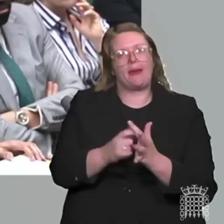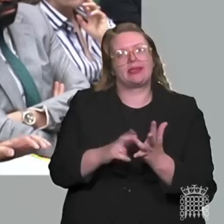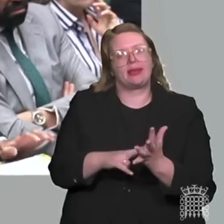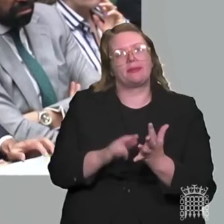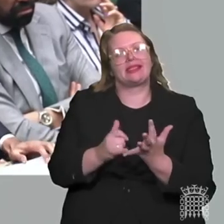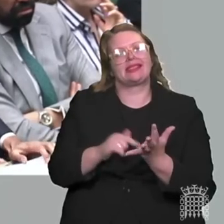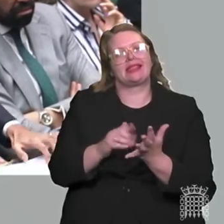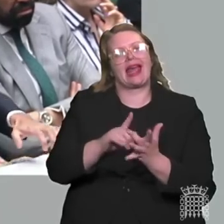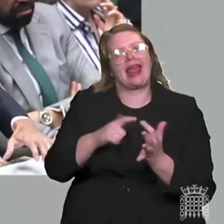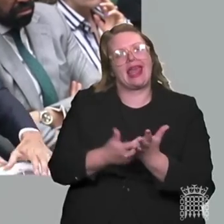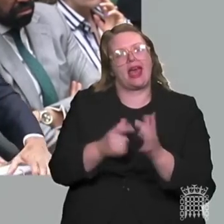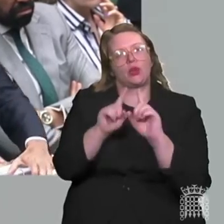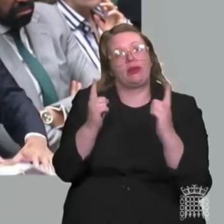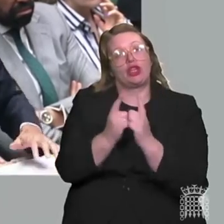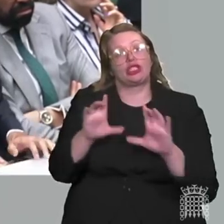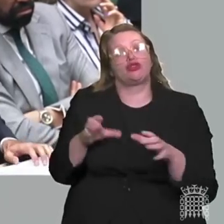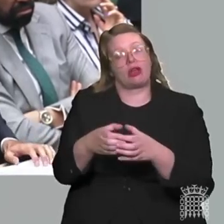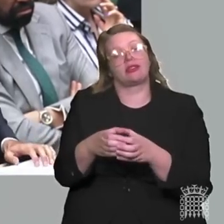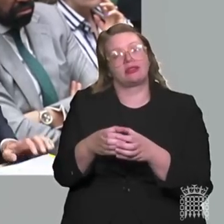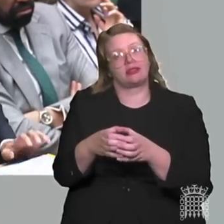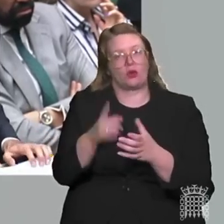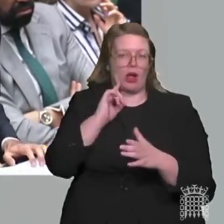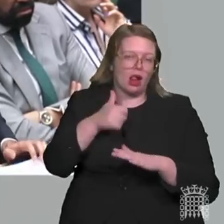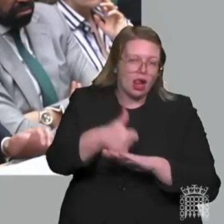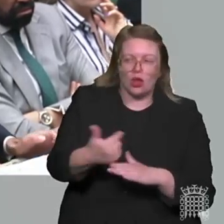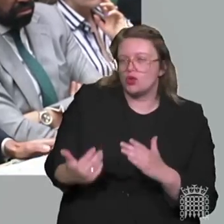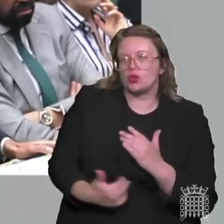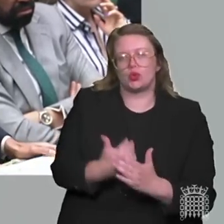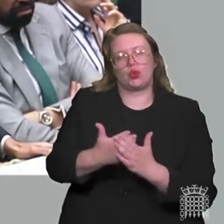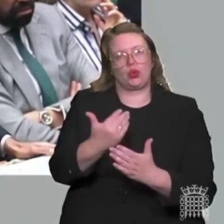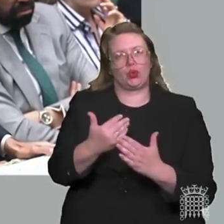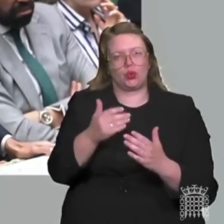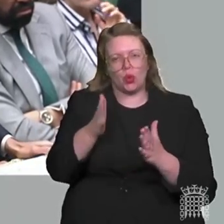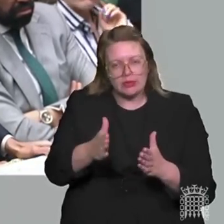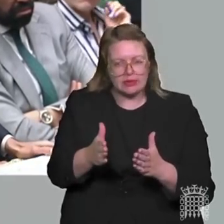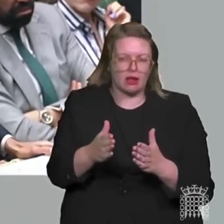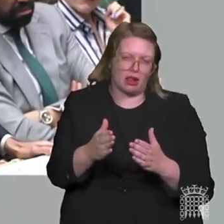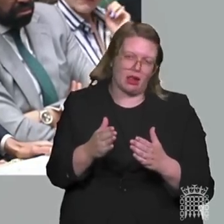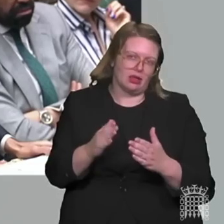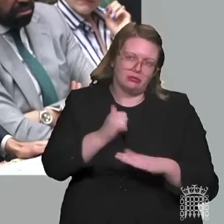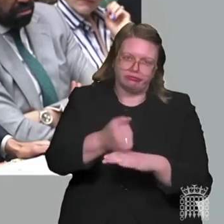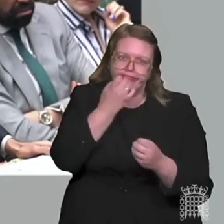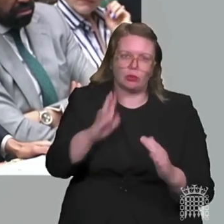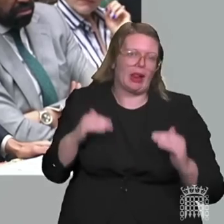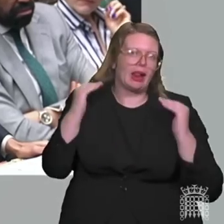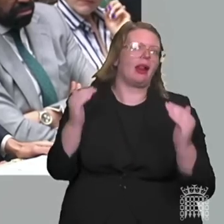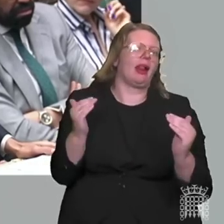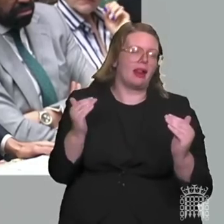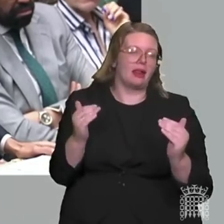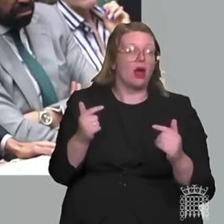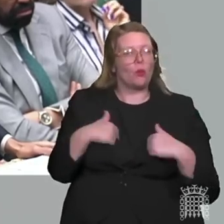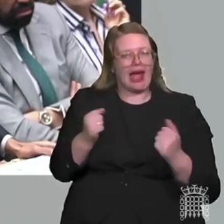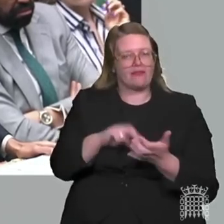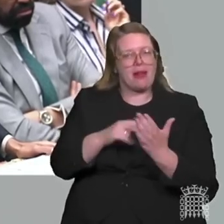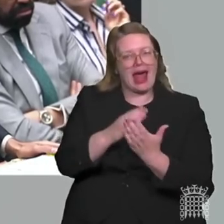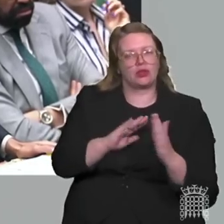Hospitals Trust. It will deliver brand new state-of-the-art facilities as part of our new hospital programme. I know the department are working closely